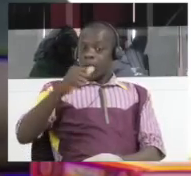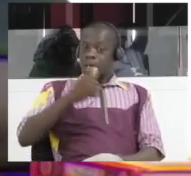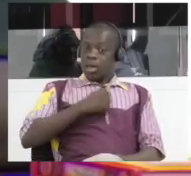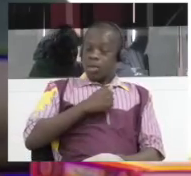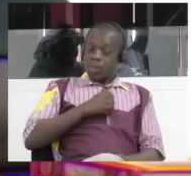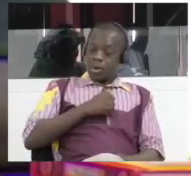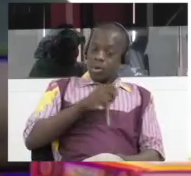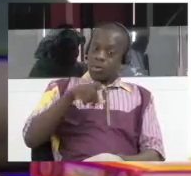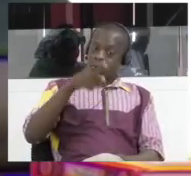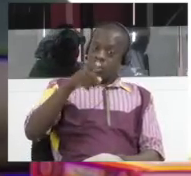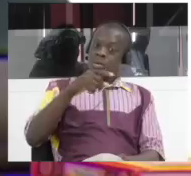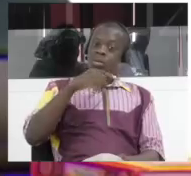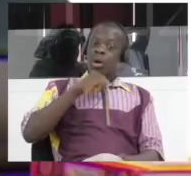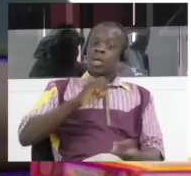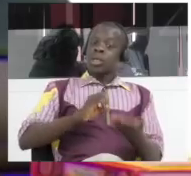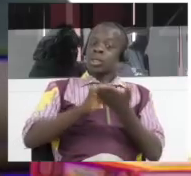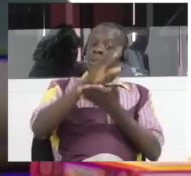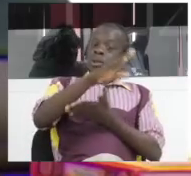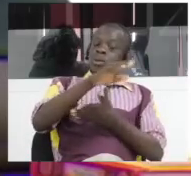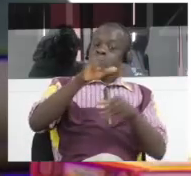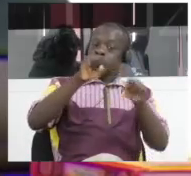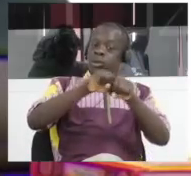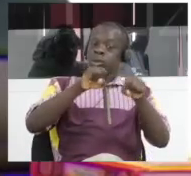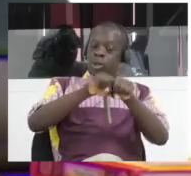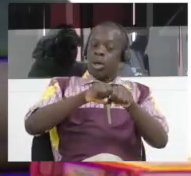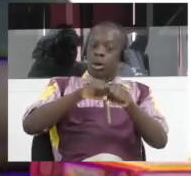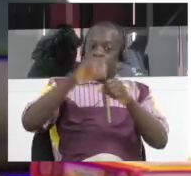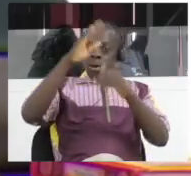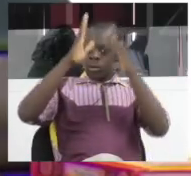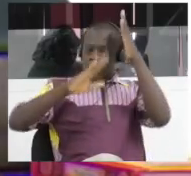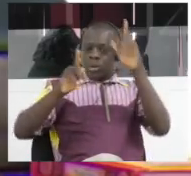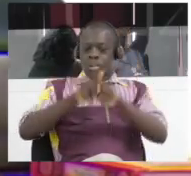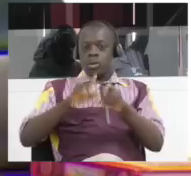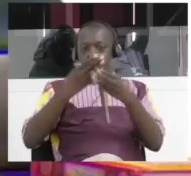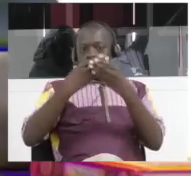of, you know, him deploying Senegalese troops to the country was allayed.